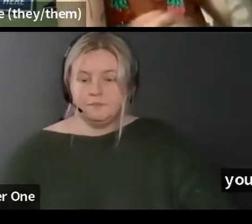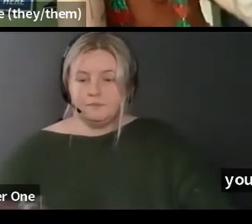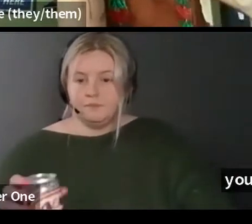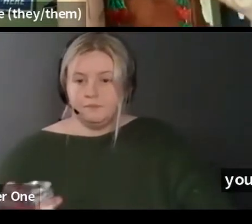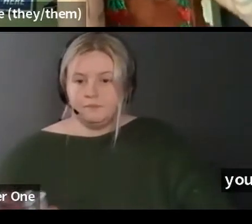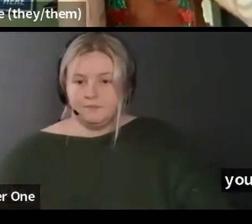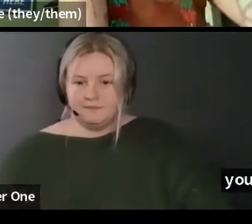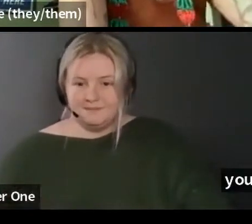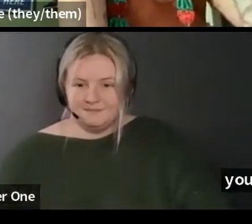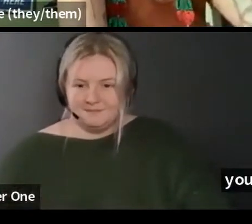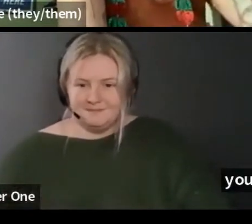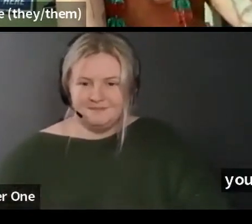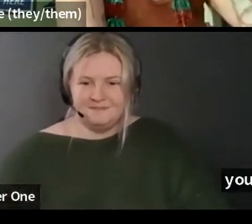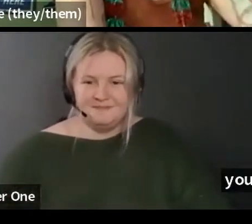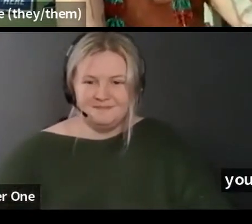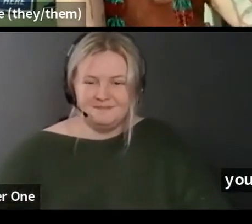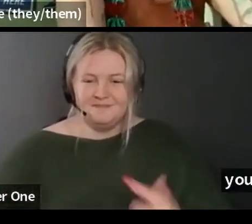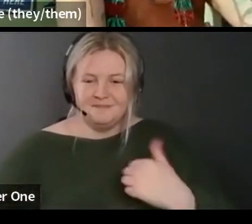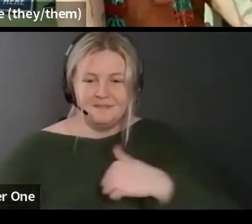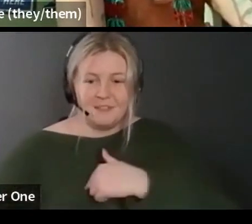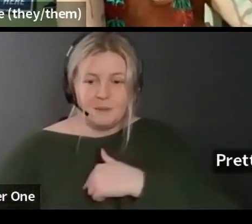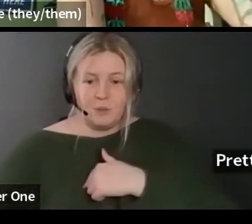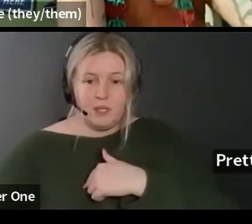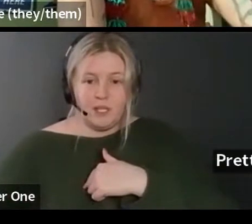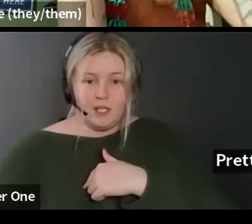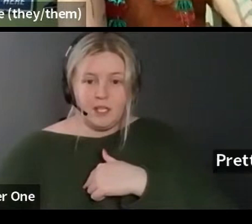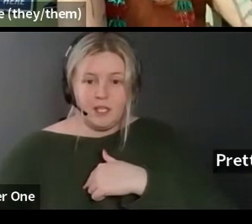Well, I wish I don't have to defend ourselves, but sorry.